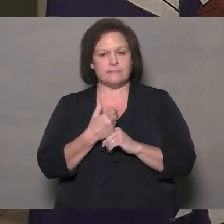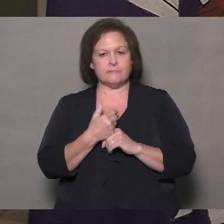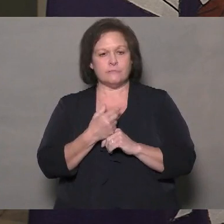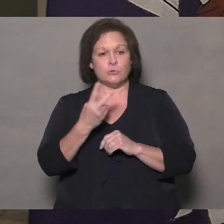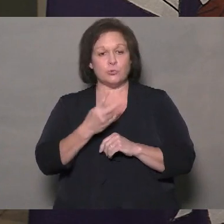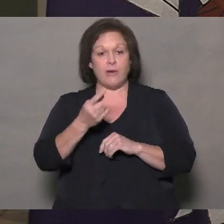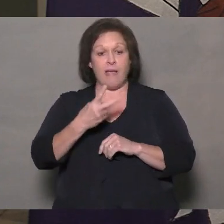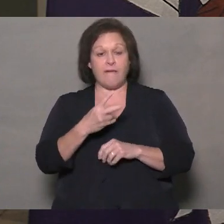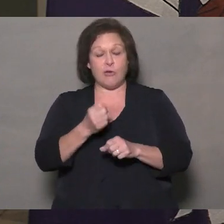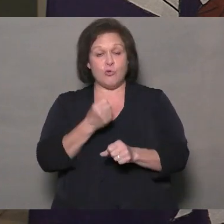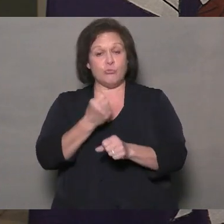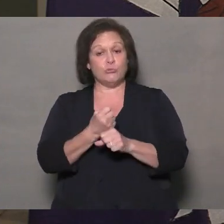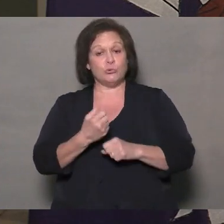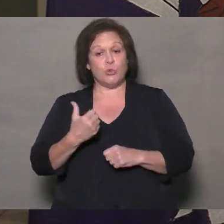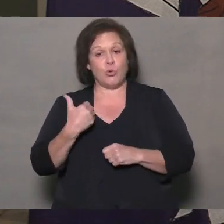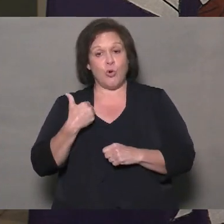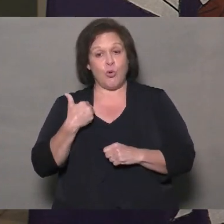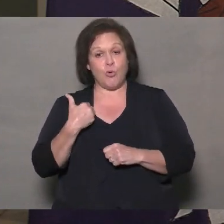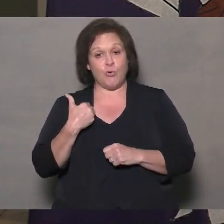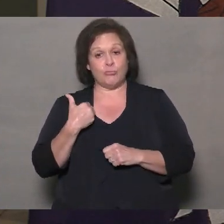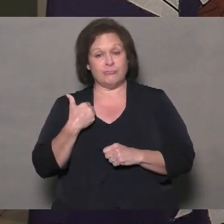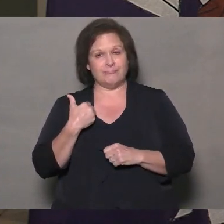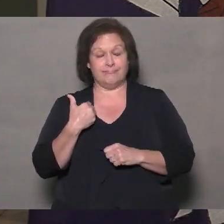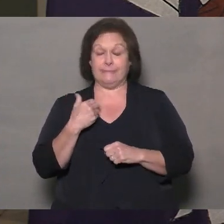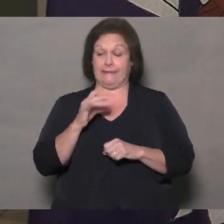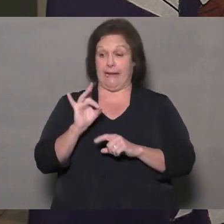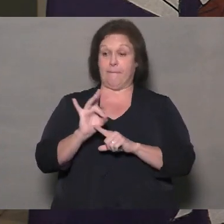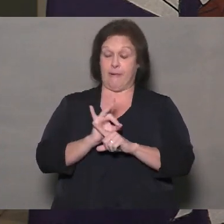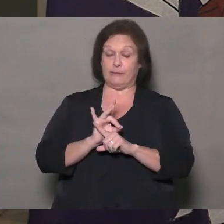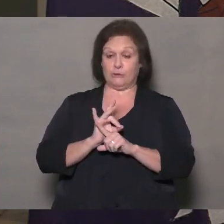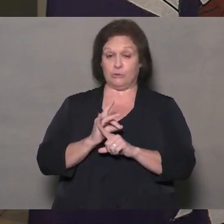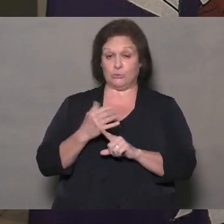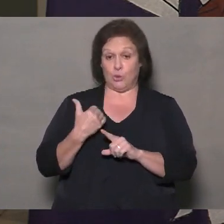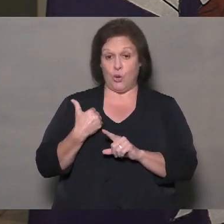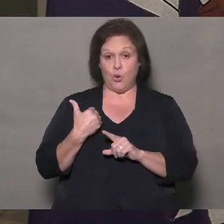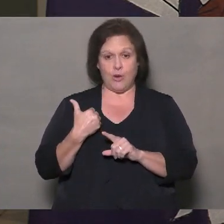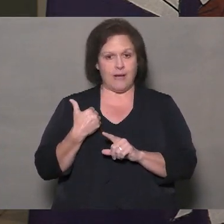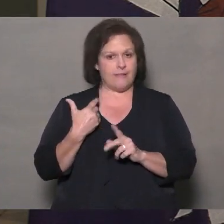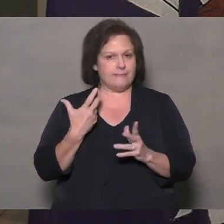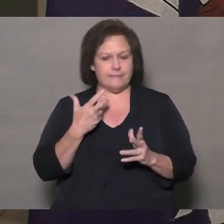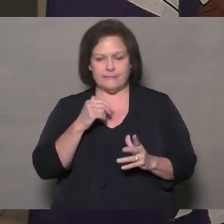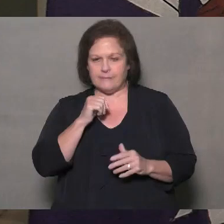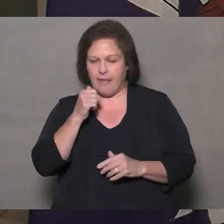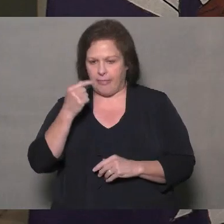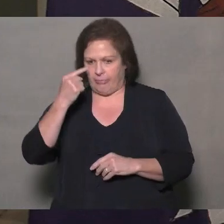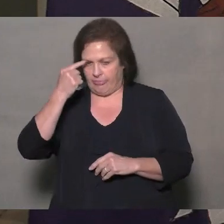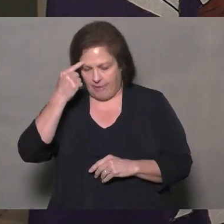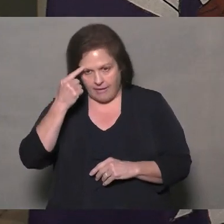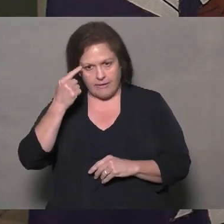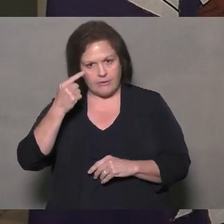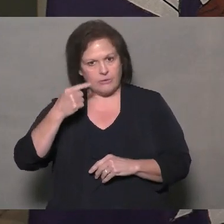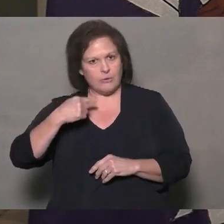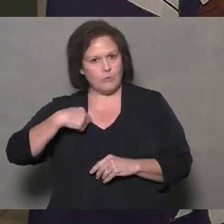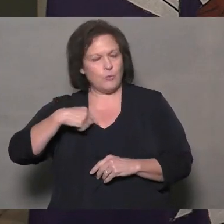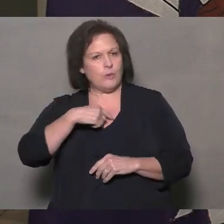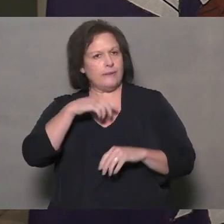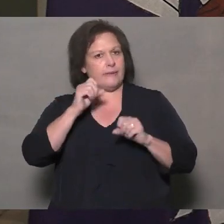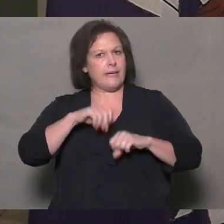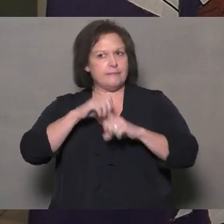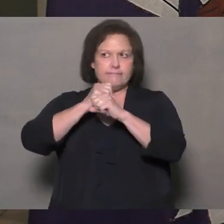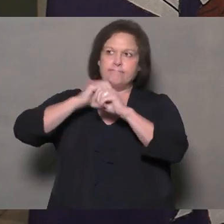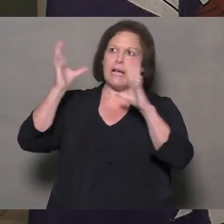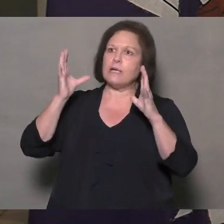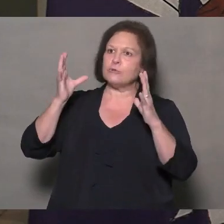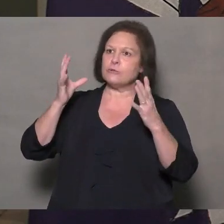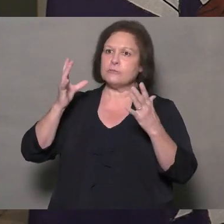2.5 years ago, even 8 months ago, I don't think any of us could have imagined the